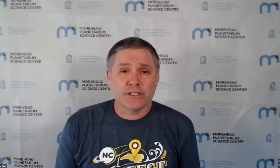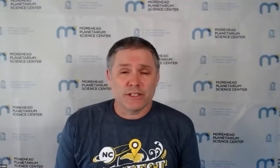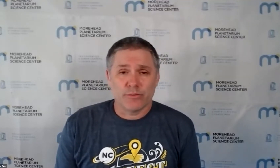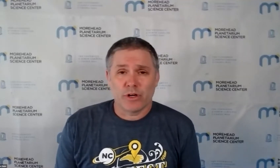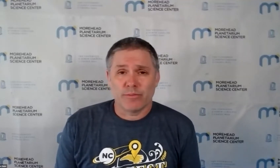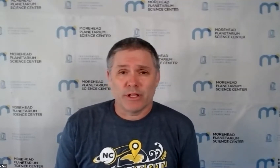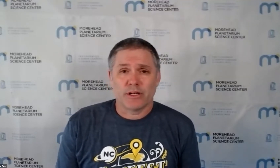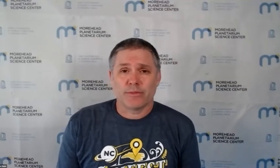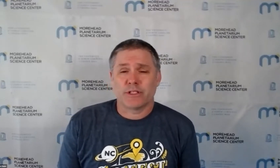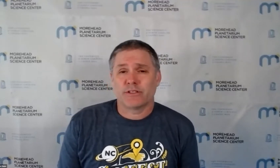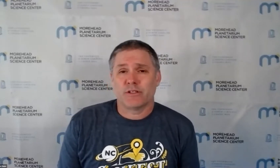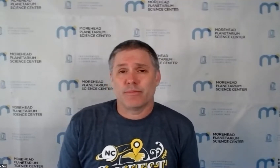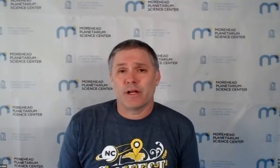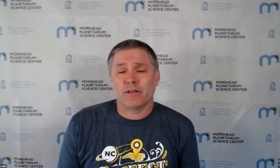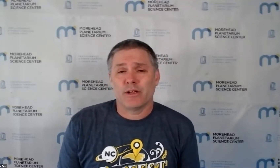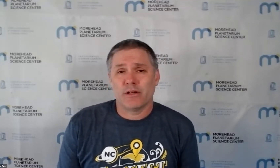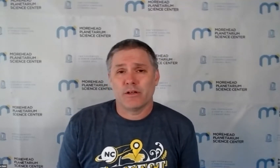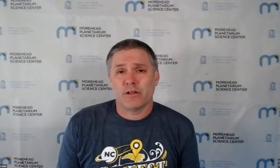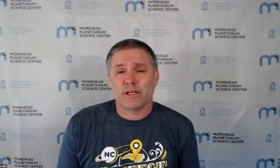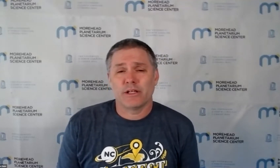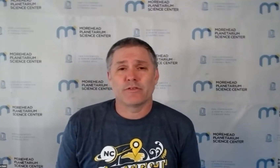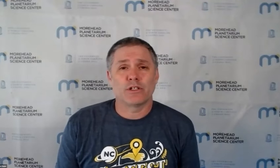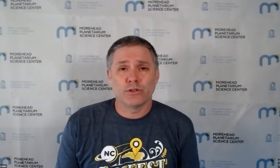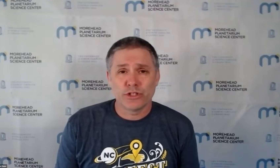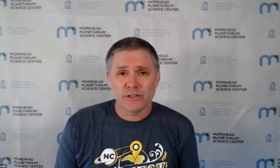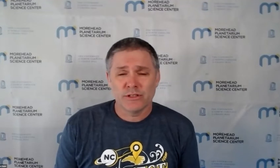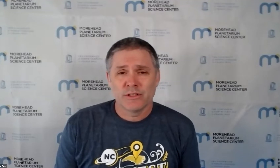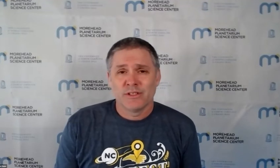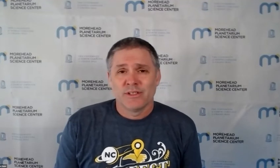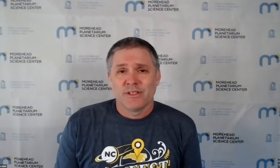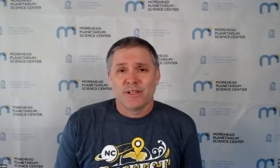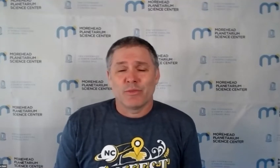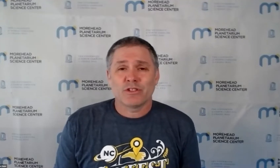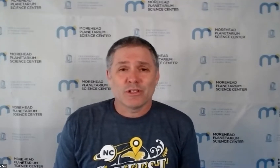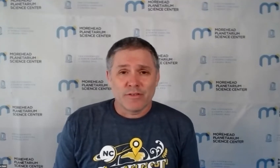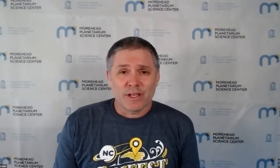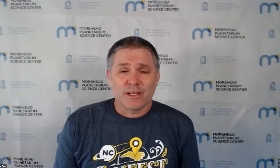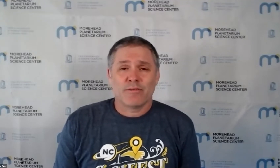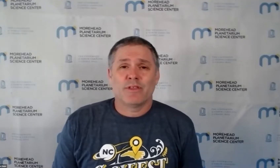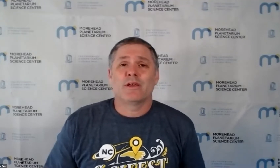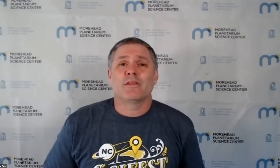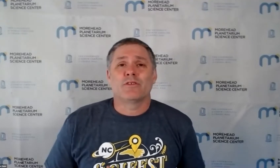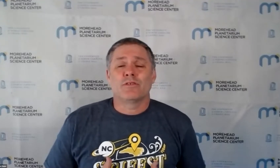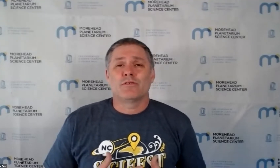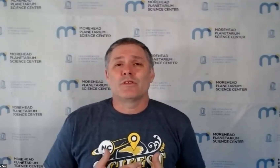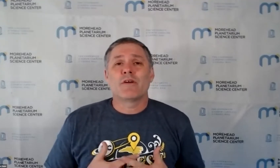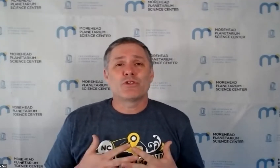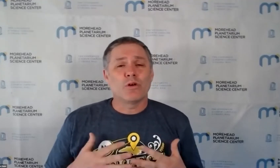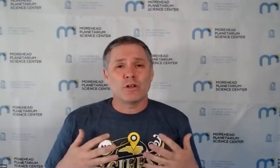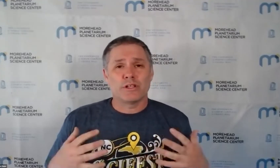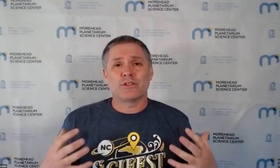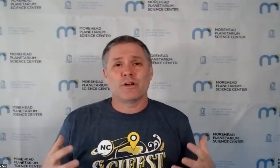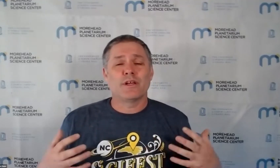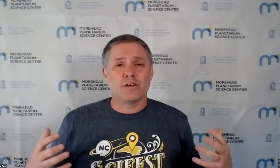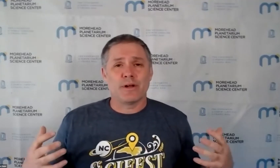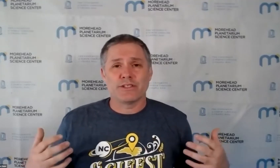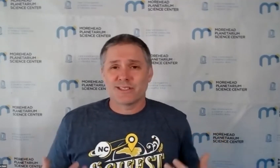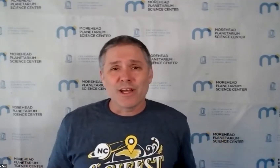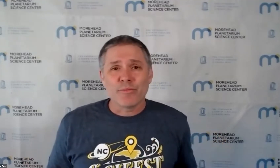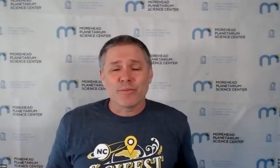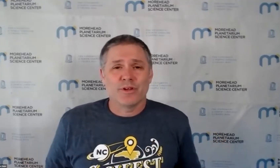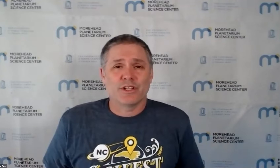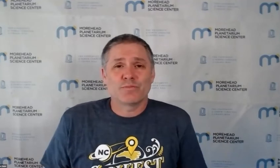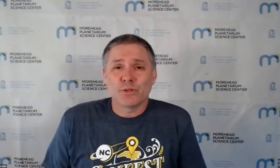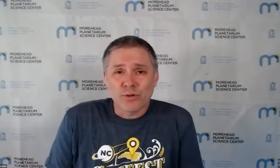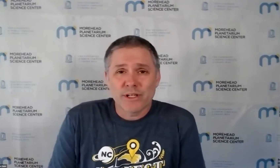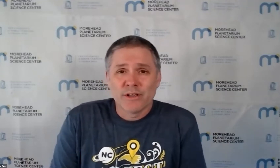we're passionate at Moorhead Planetarium and Science Center about the ideas of inclusion. And we also love the idea of thinking that you're never too early to start thinking about